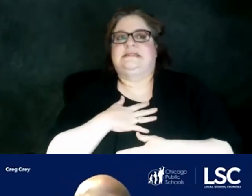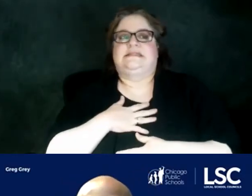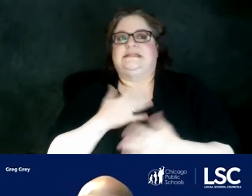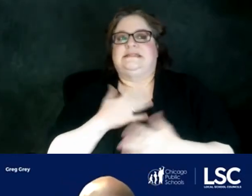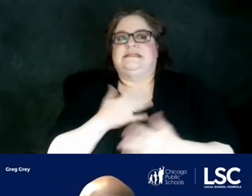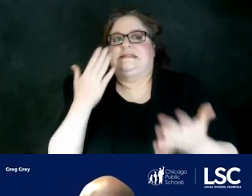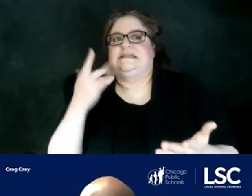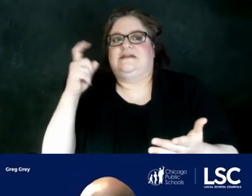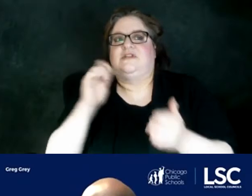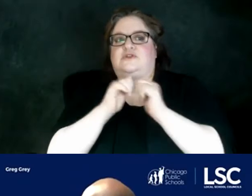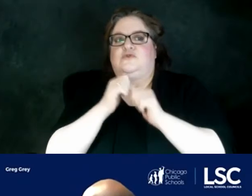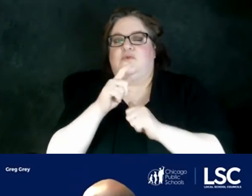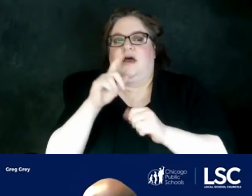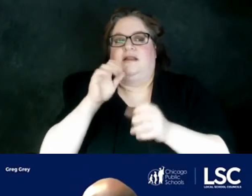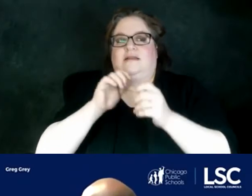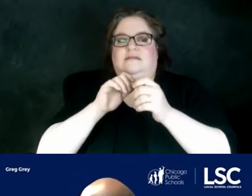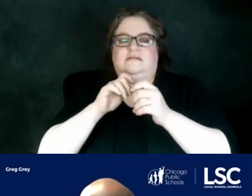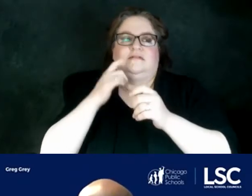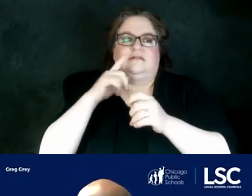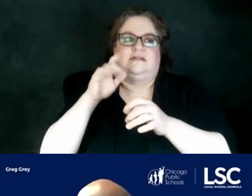LSC elections at their school?